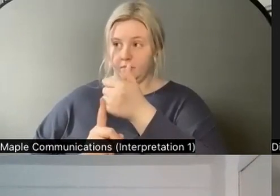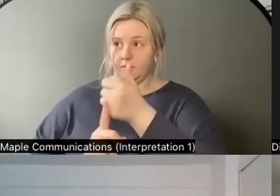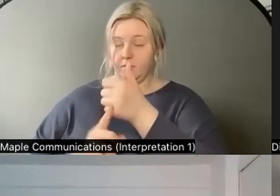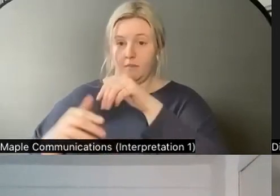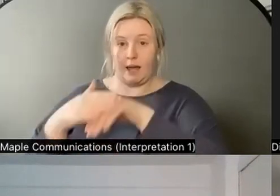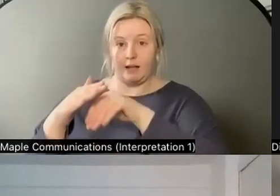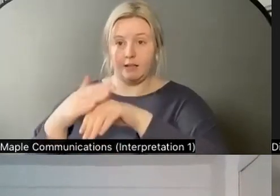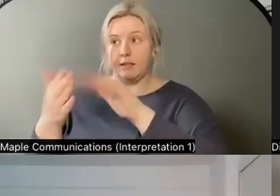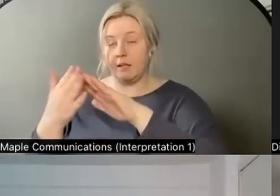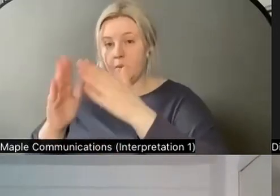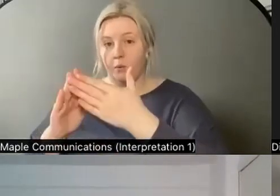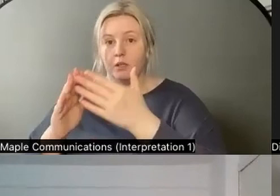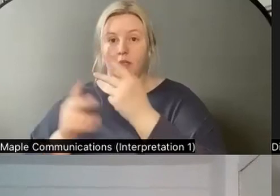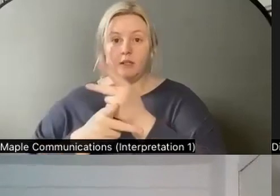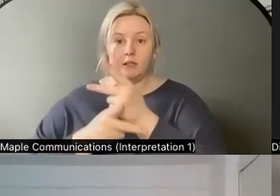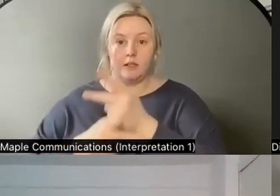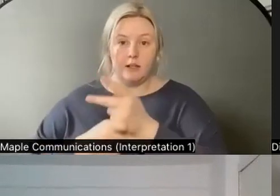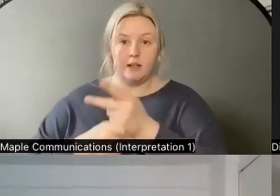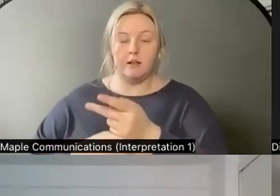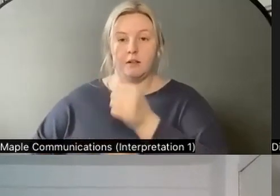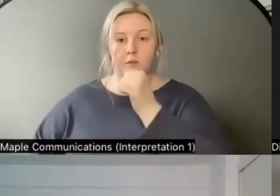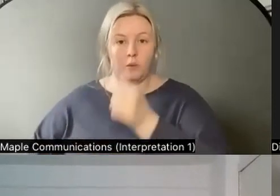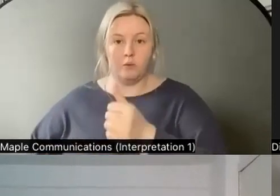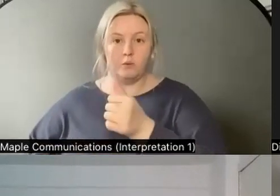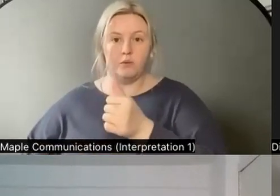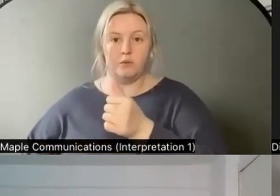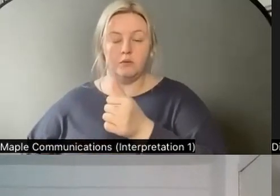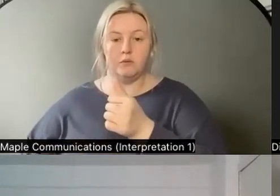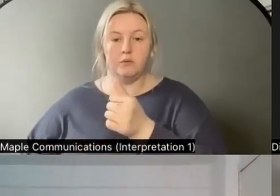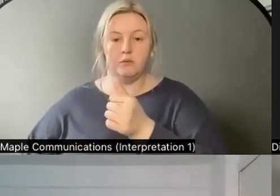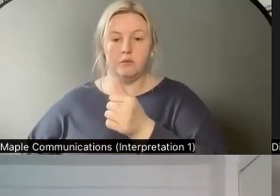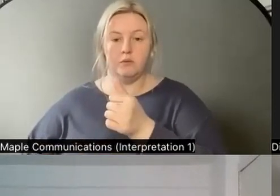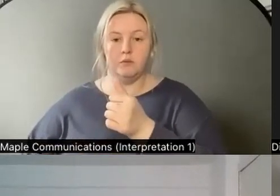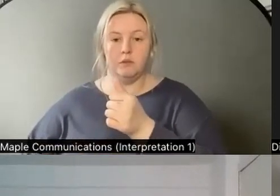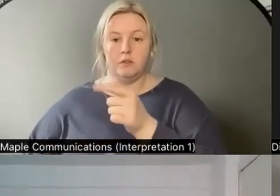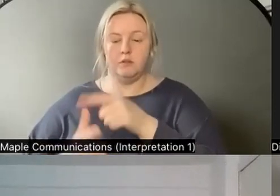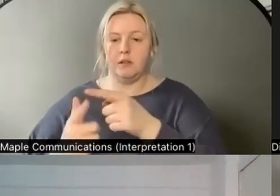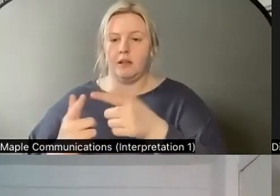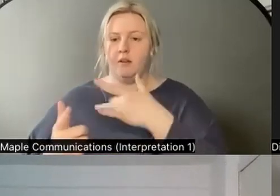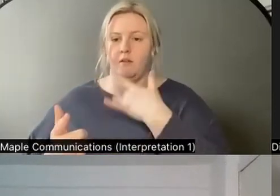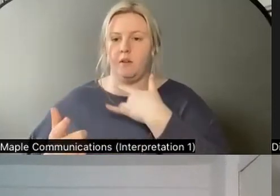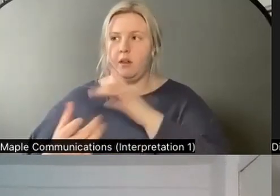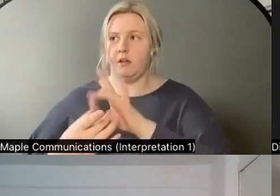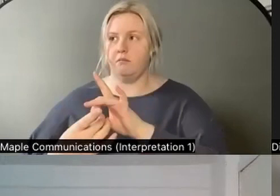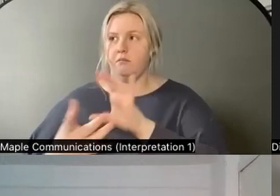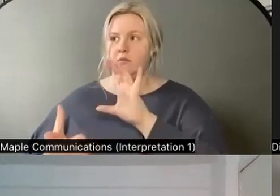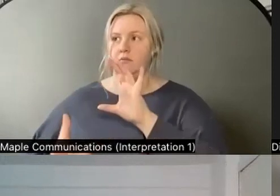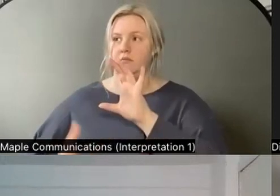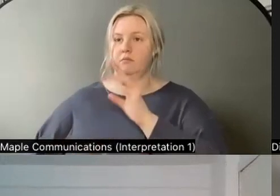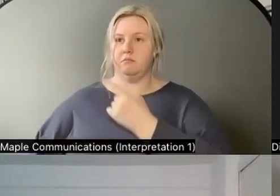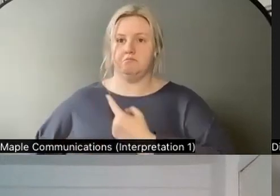care. And then you have this disconnection and you feel that like options for